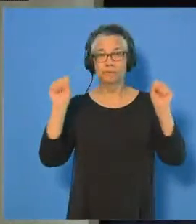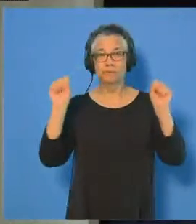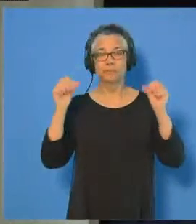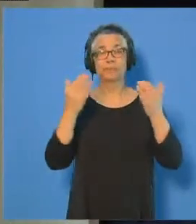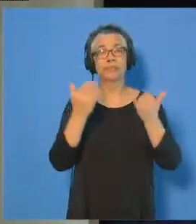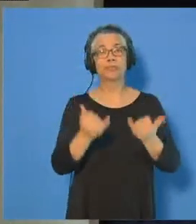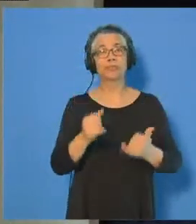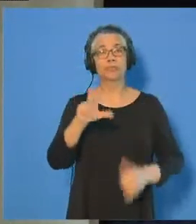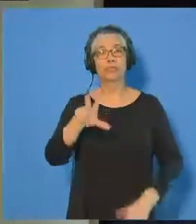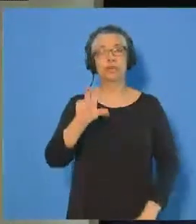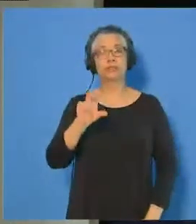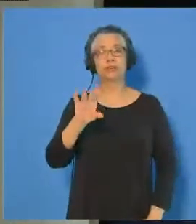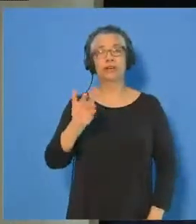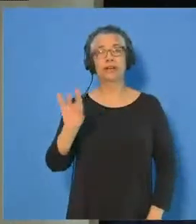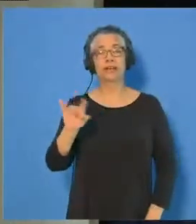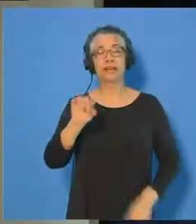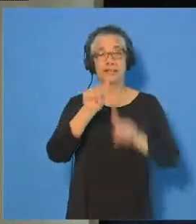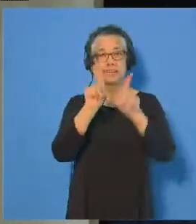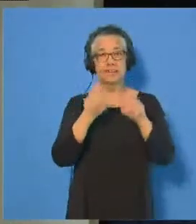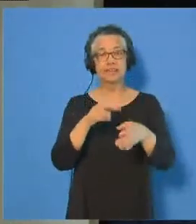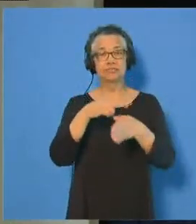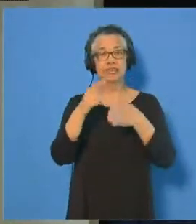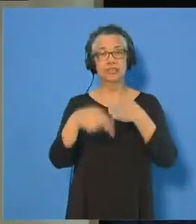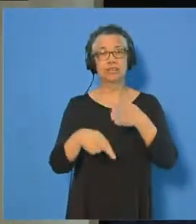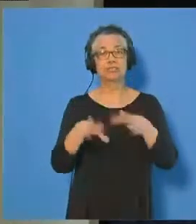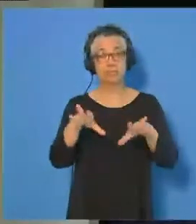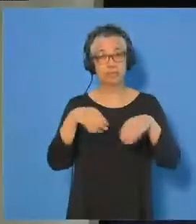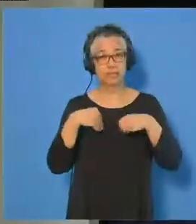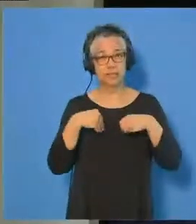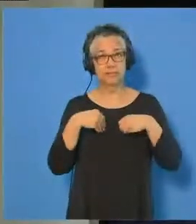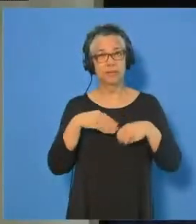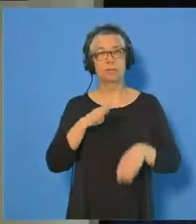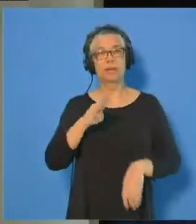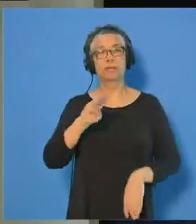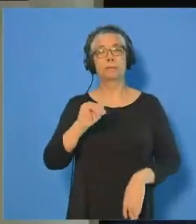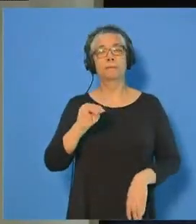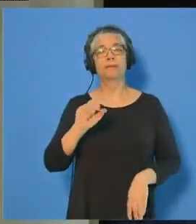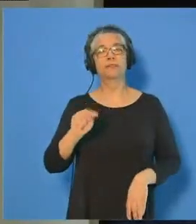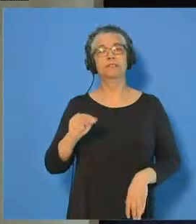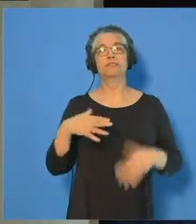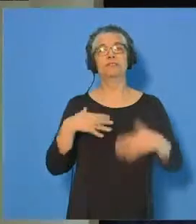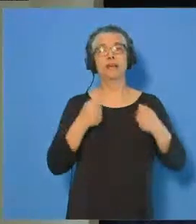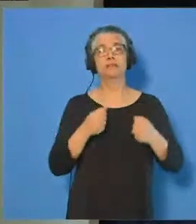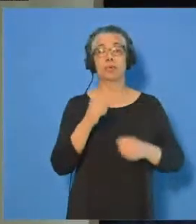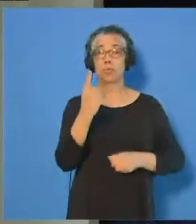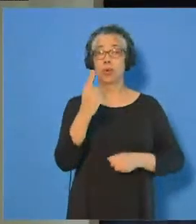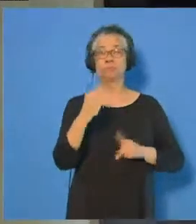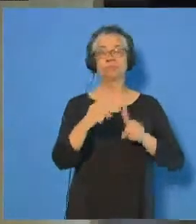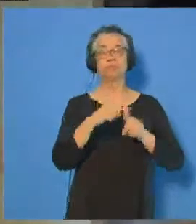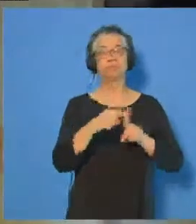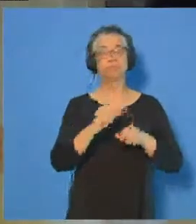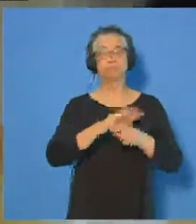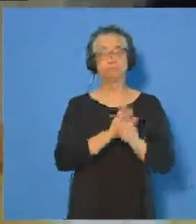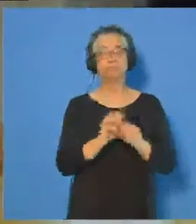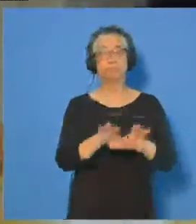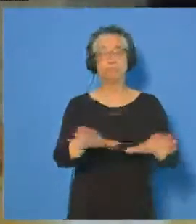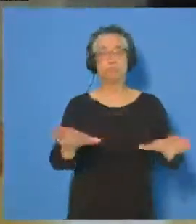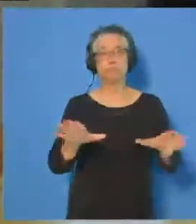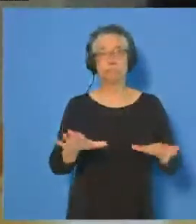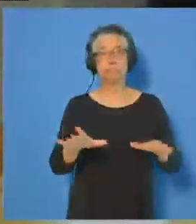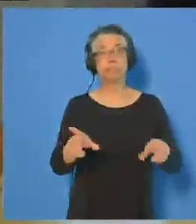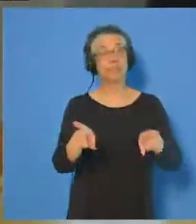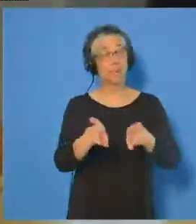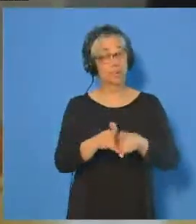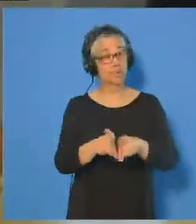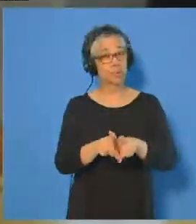Today, there were 388 test results received by the Ministry of Health, and one was positive for COVID-19. Also,